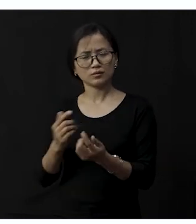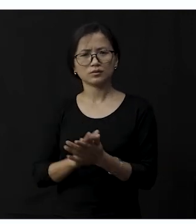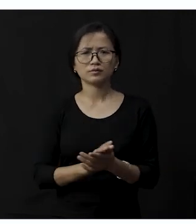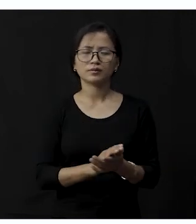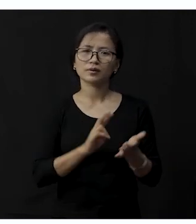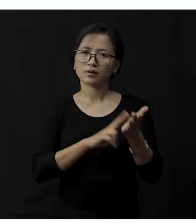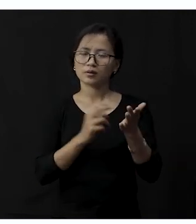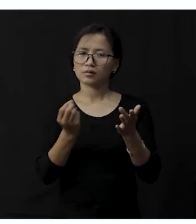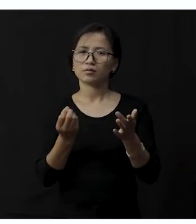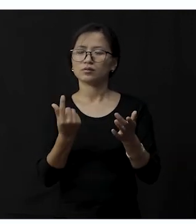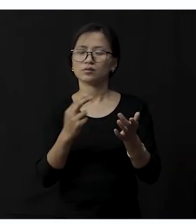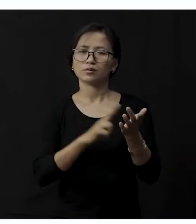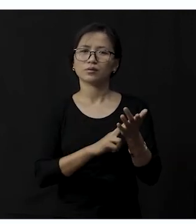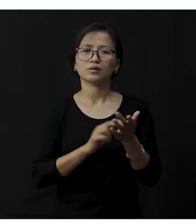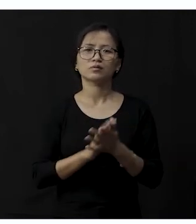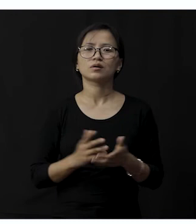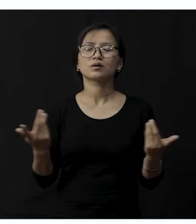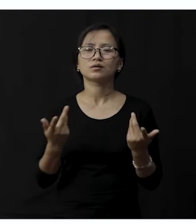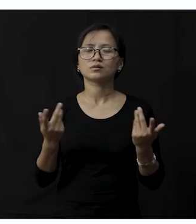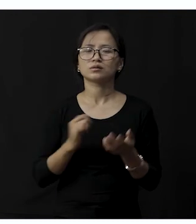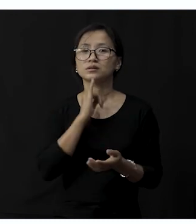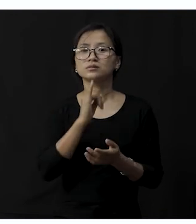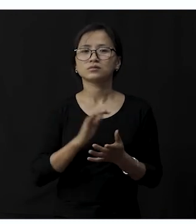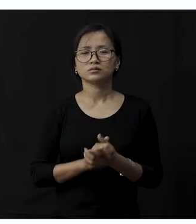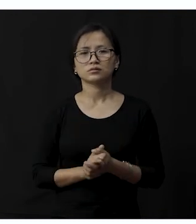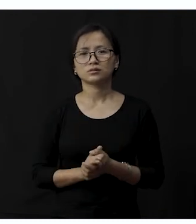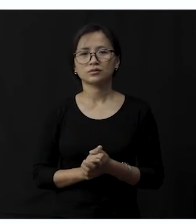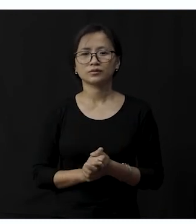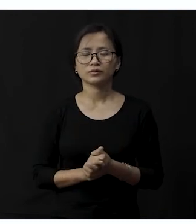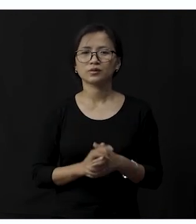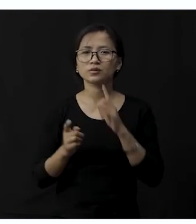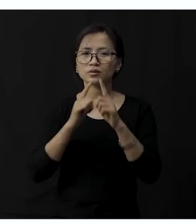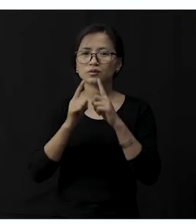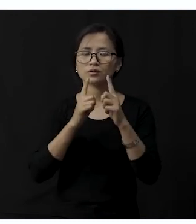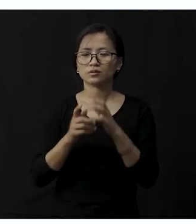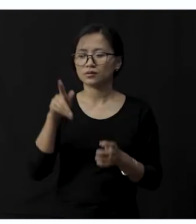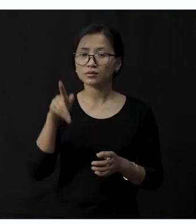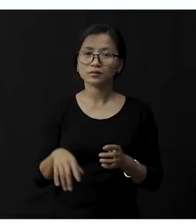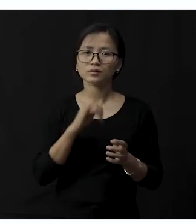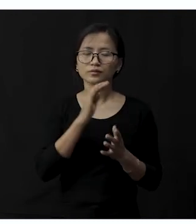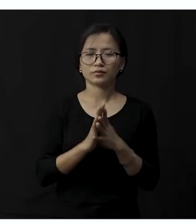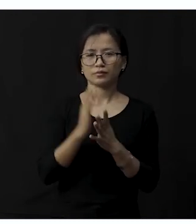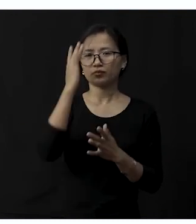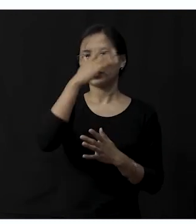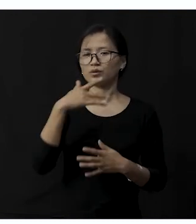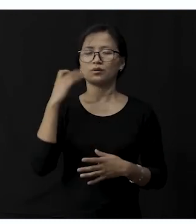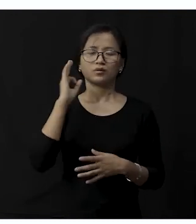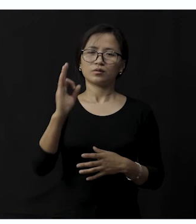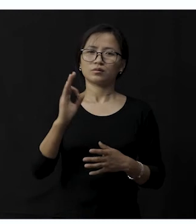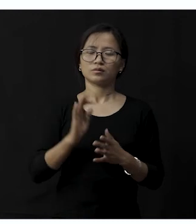garden? How have they said the garden is? So you describe that it is beautiful. So